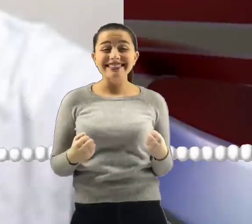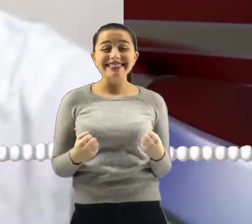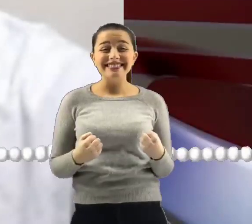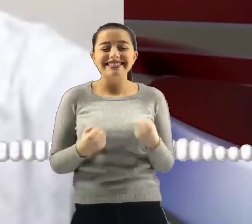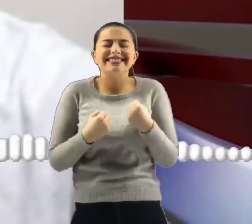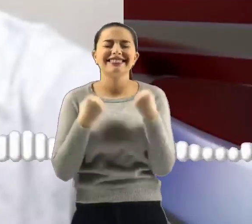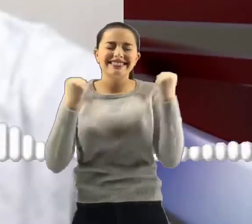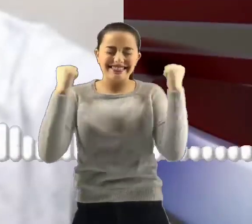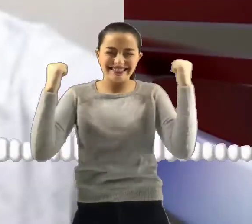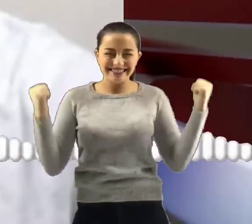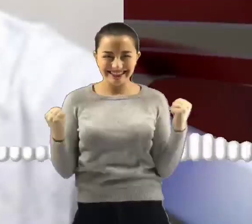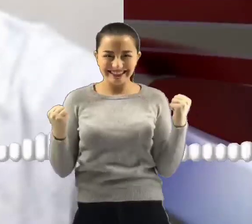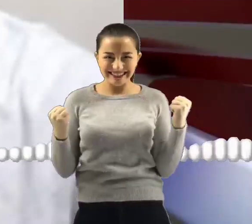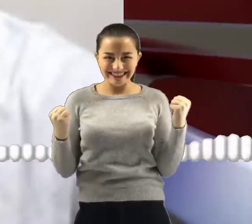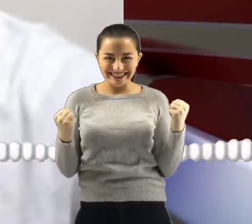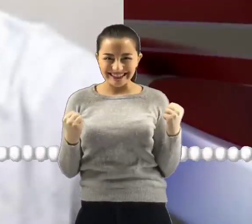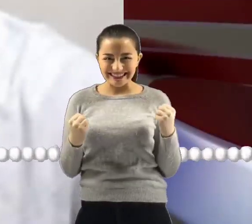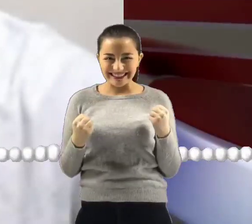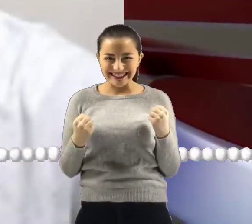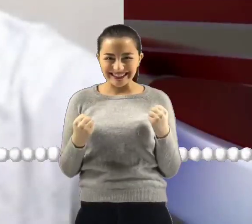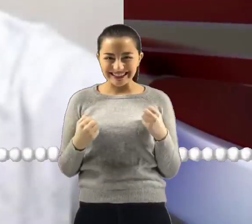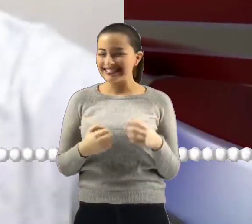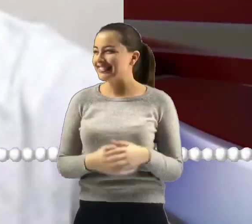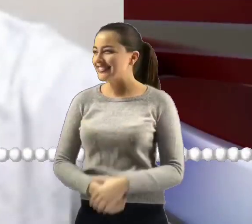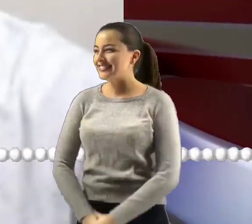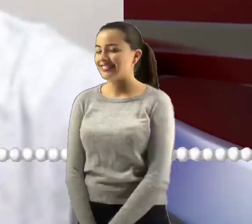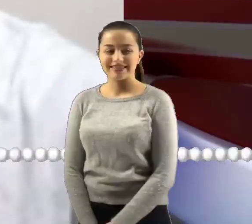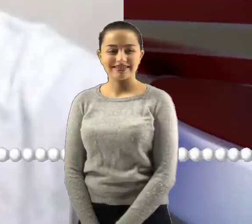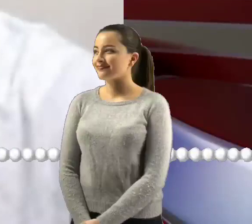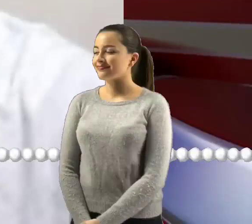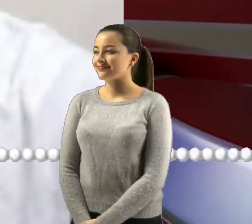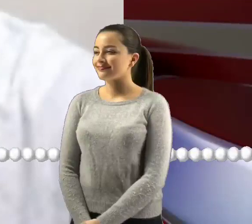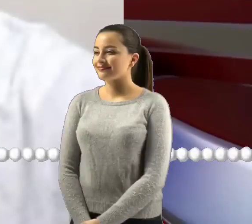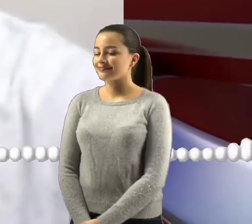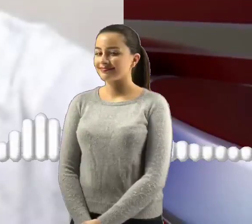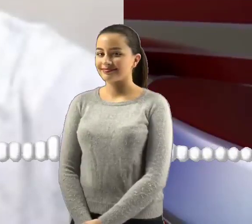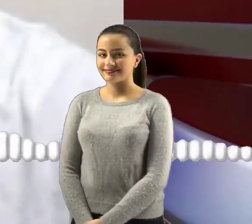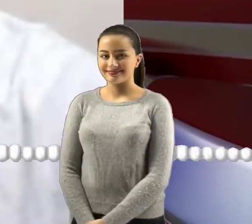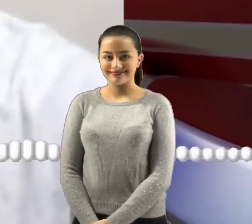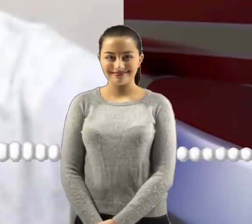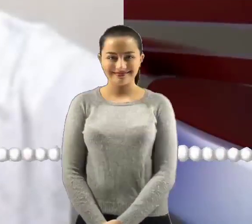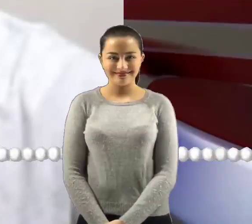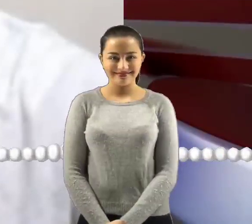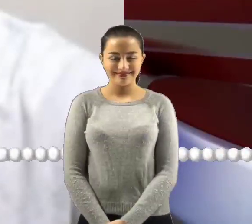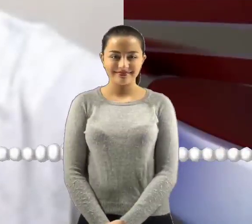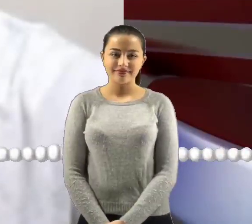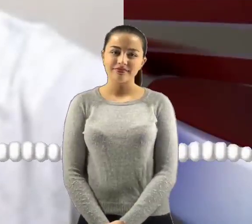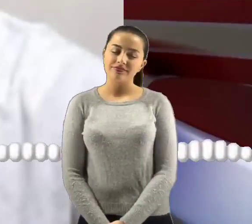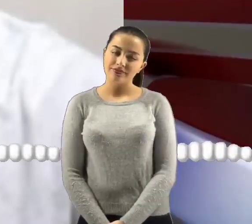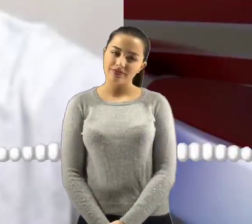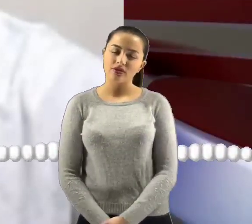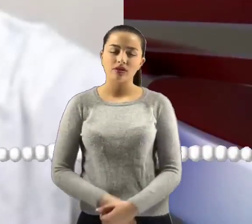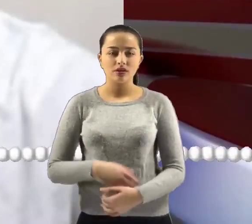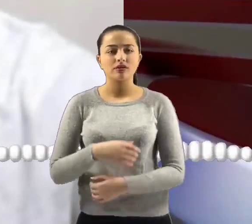evidence ko ya wu ka ale se na na igbo atu ho ai na cho Biafra nezie Chineke eme